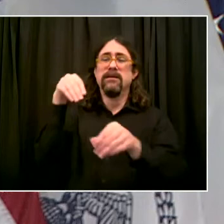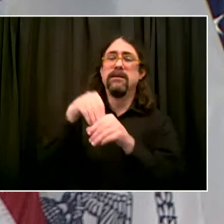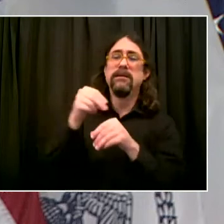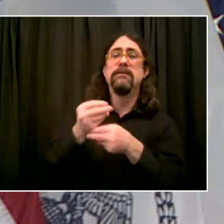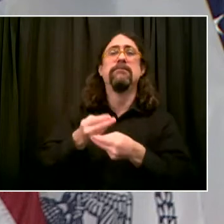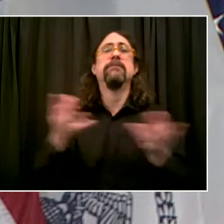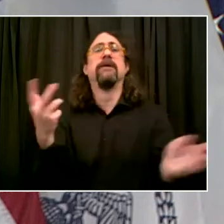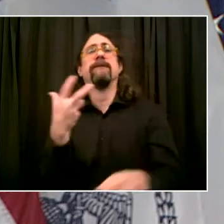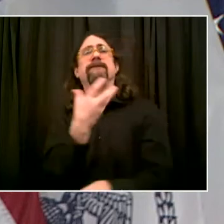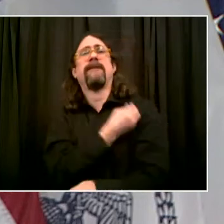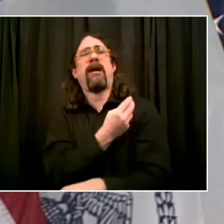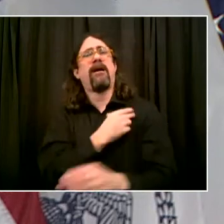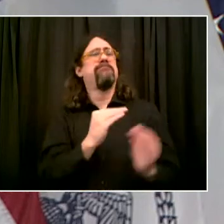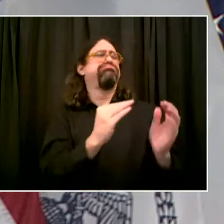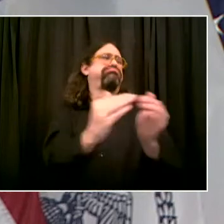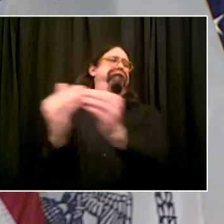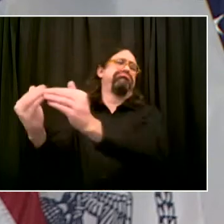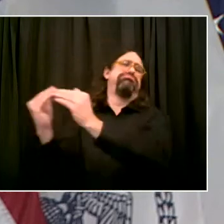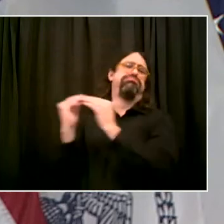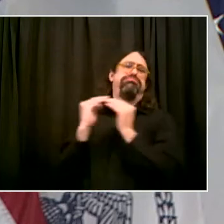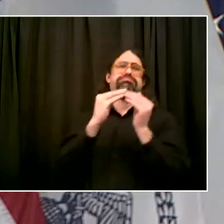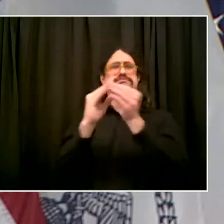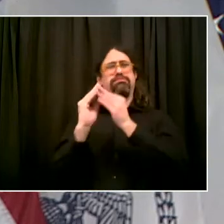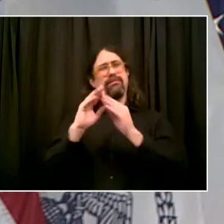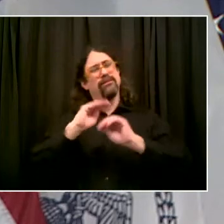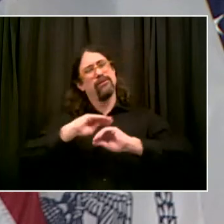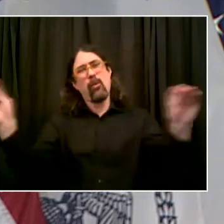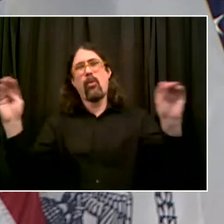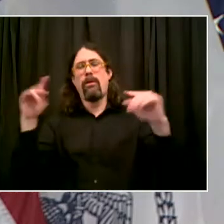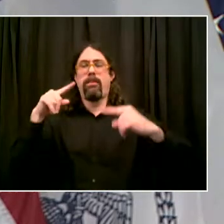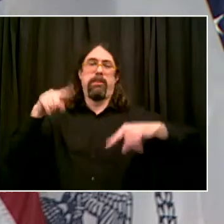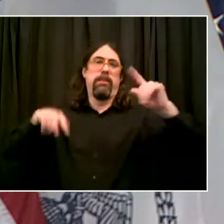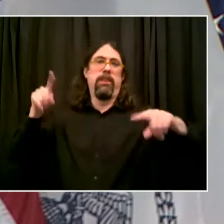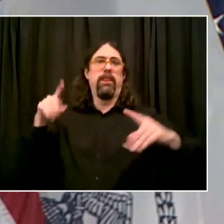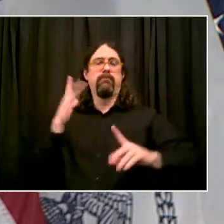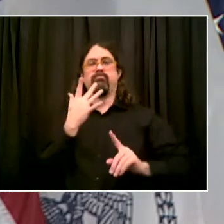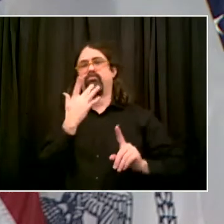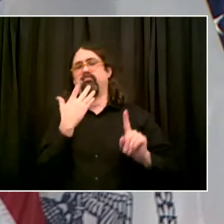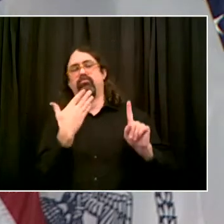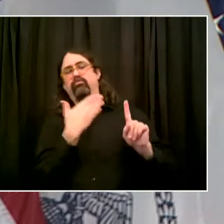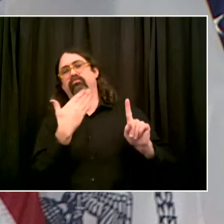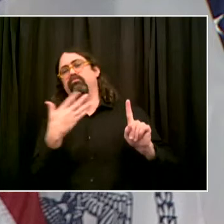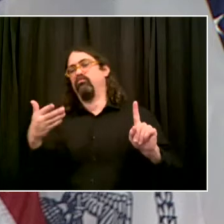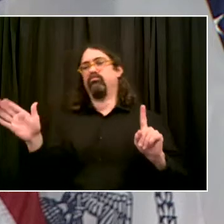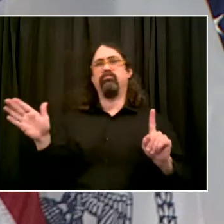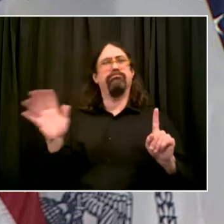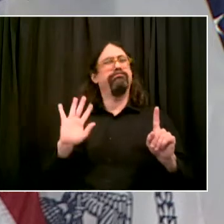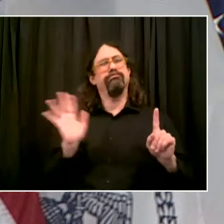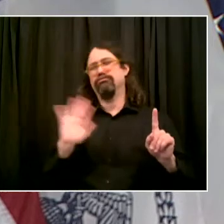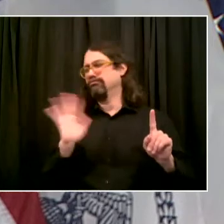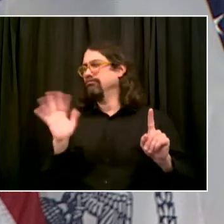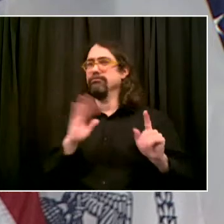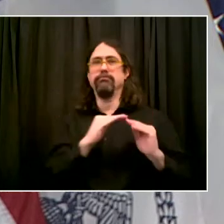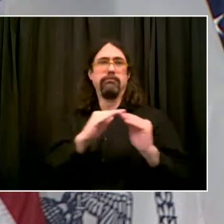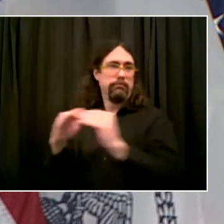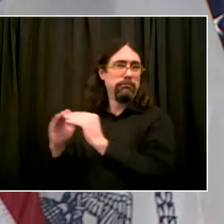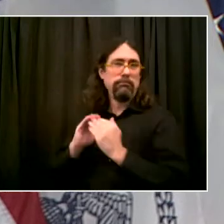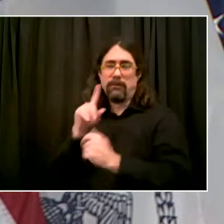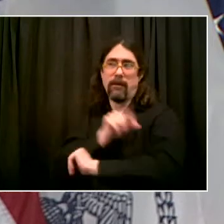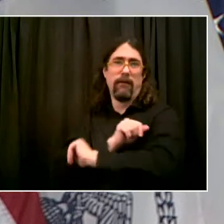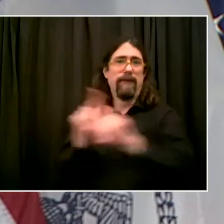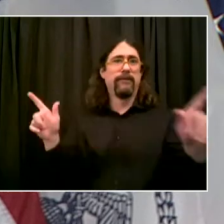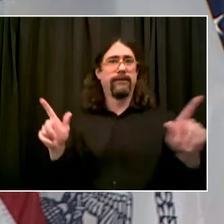have questions in a moment, obviously, on all the things we're talking about now, the disparities and the vaccine effort,